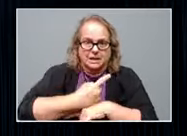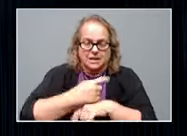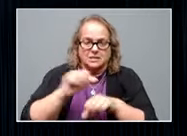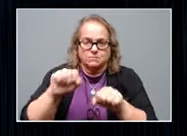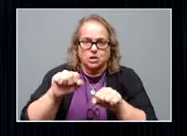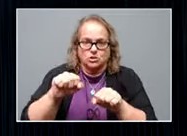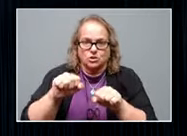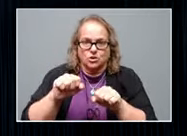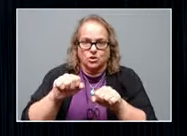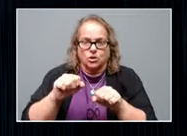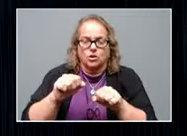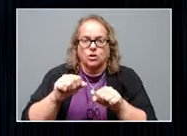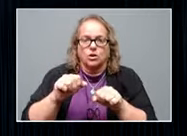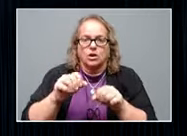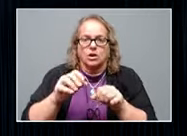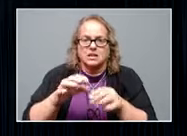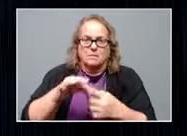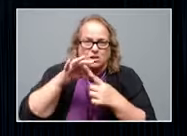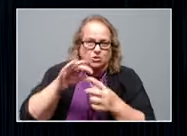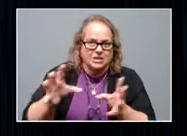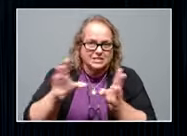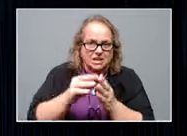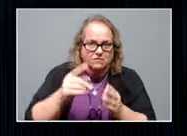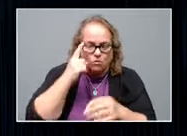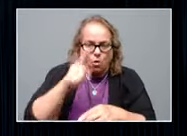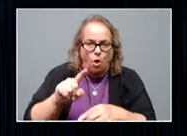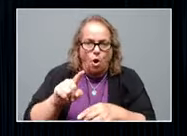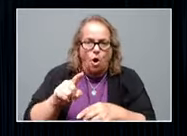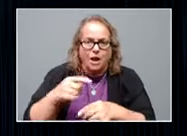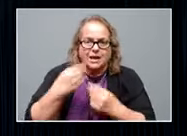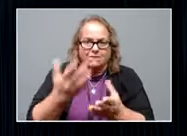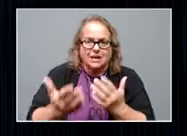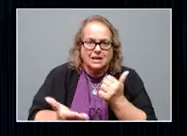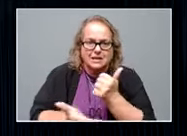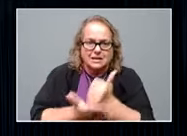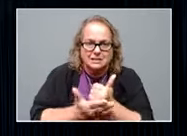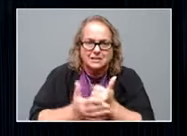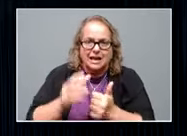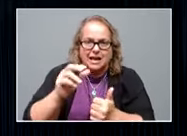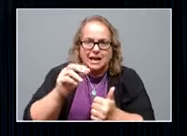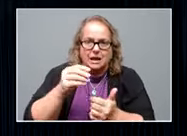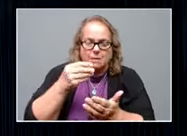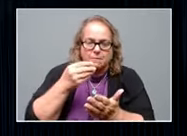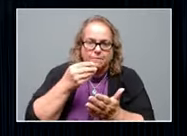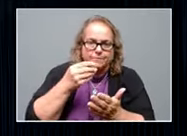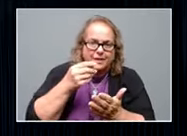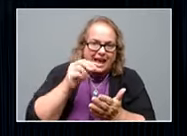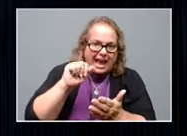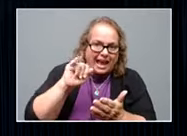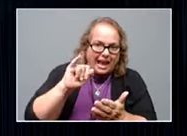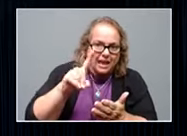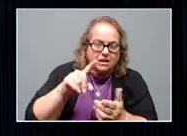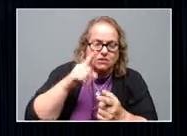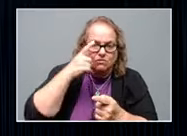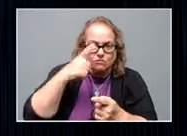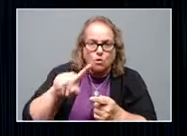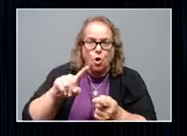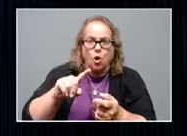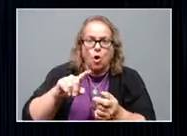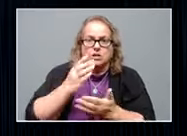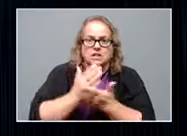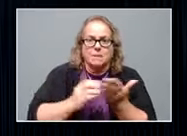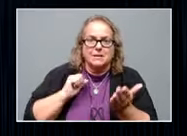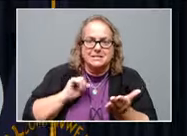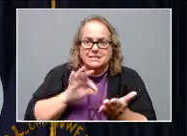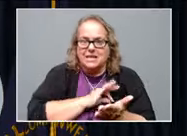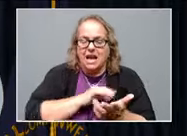and nursing homes for staffing shortages. Do you foresee that as a possible, or calling the legislature back for any reason anytime